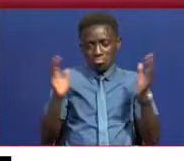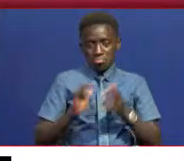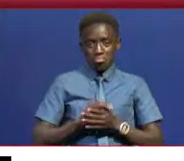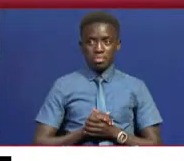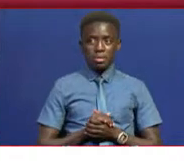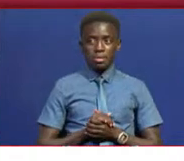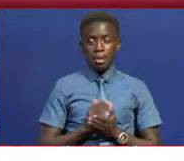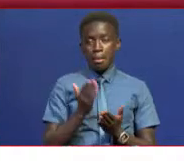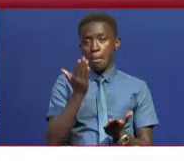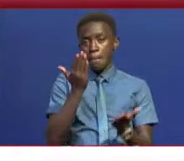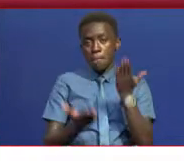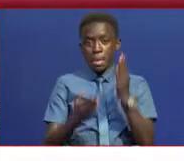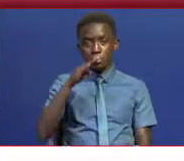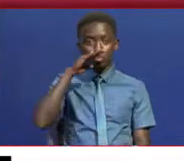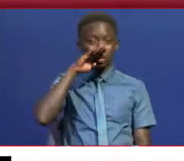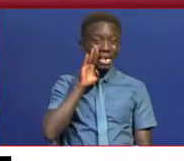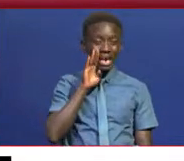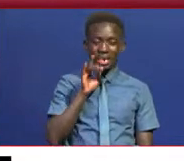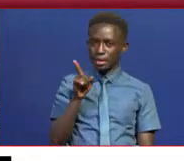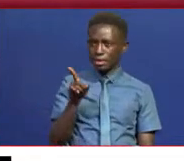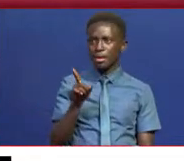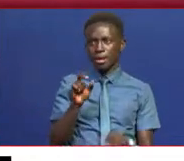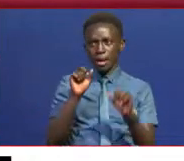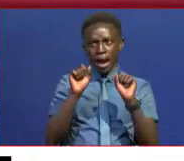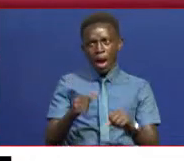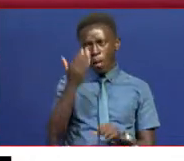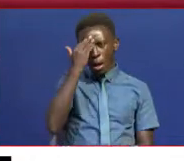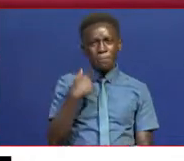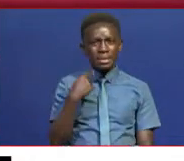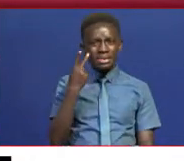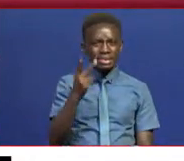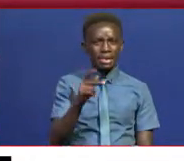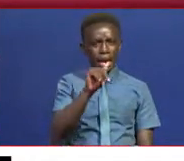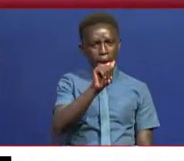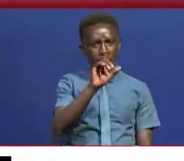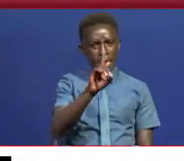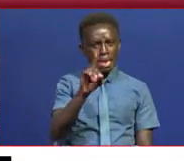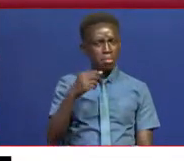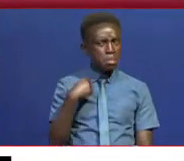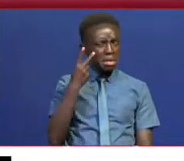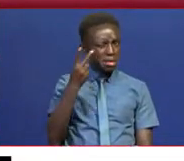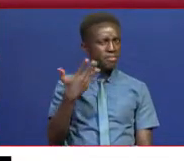Maybe Musalia ataweza because nilimuona ADD pale akisoma.